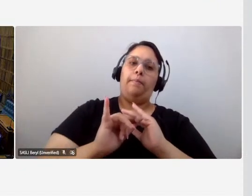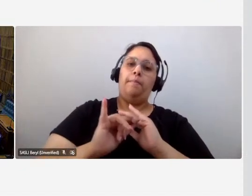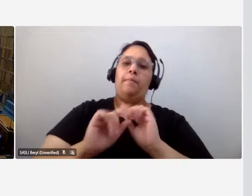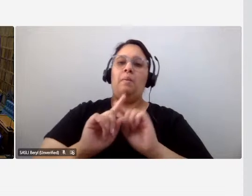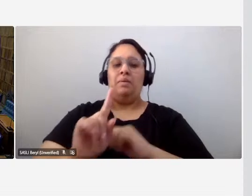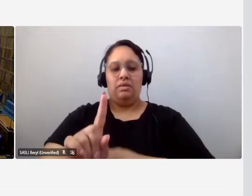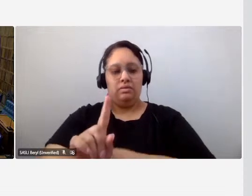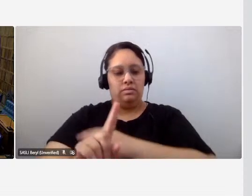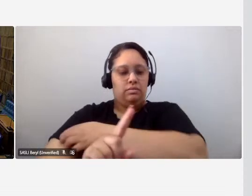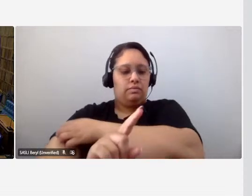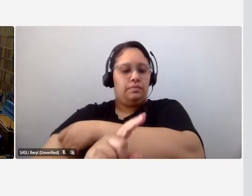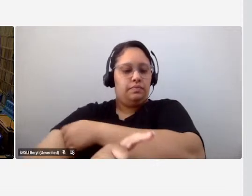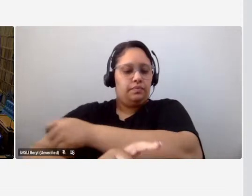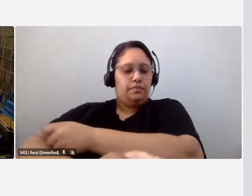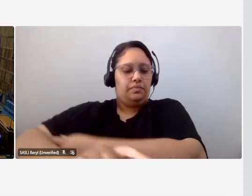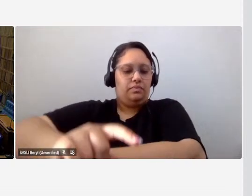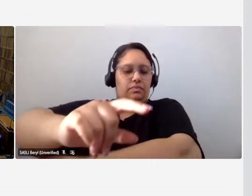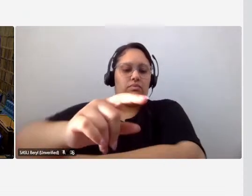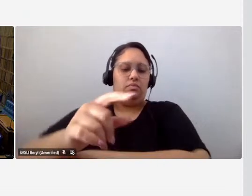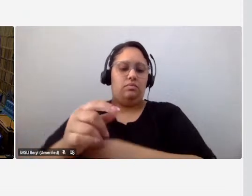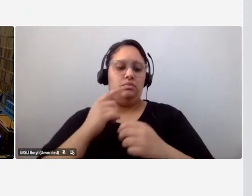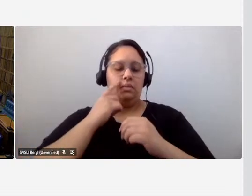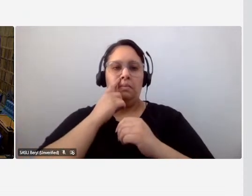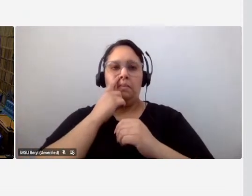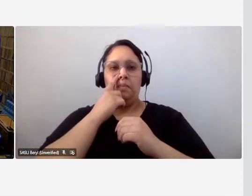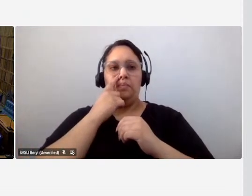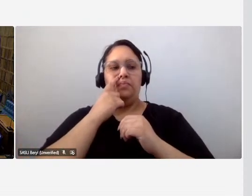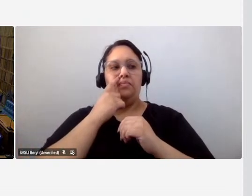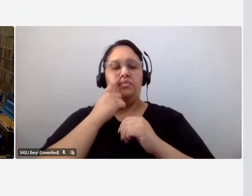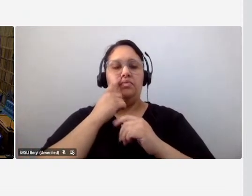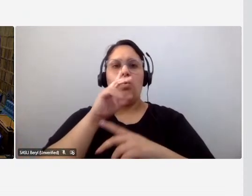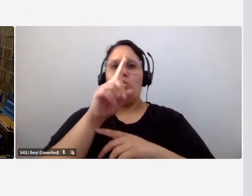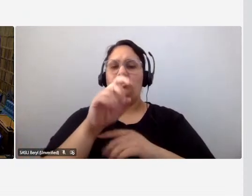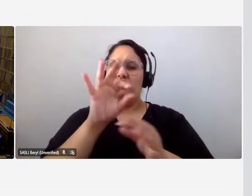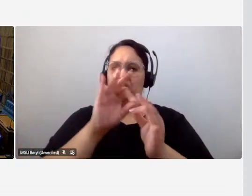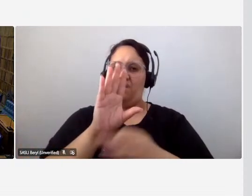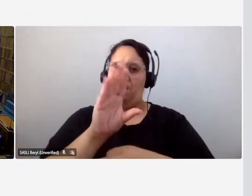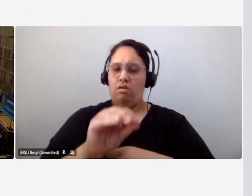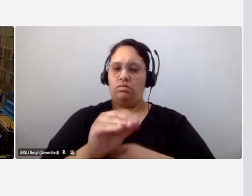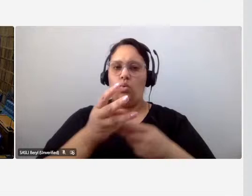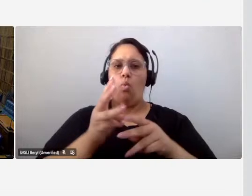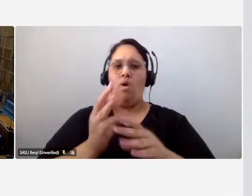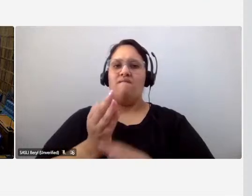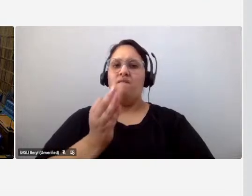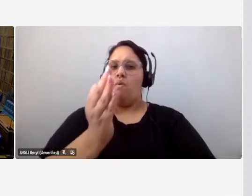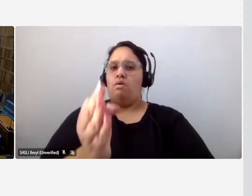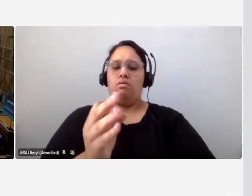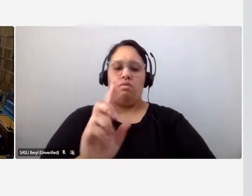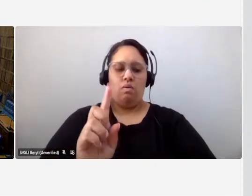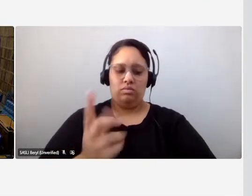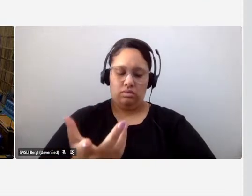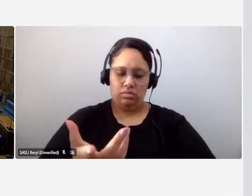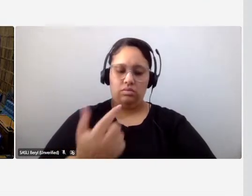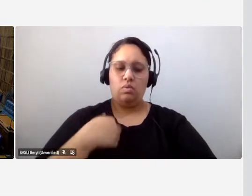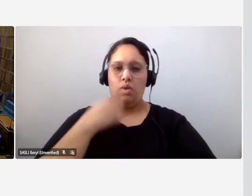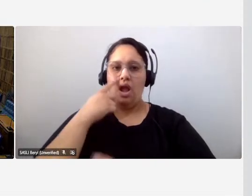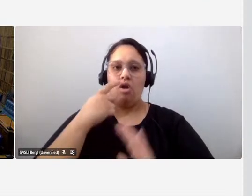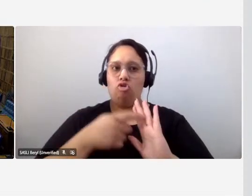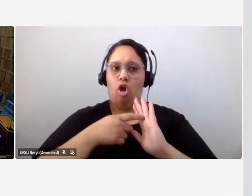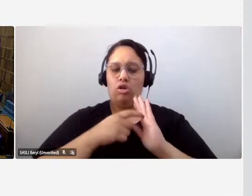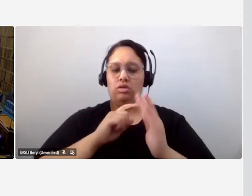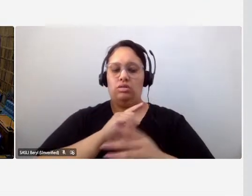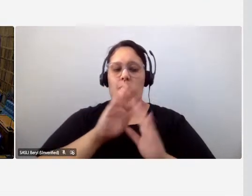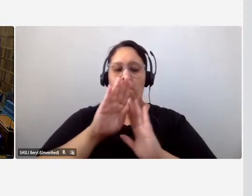But the question also specifically asked, what is the way forward? We acknowledge the power of